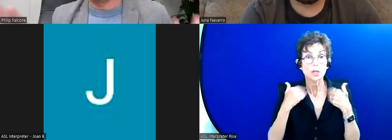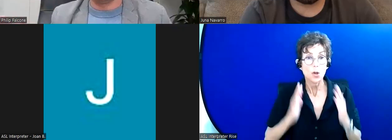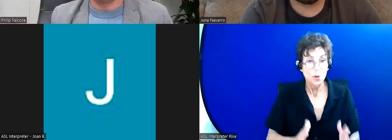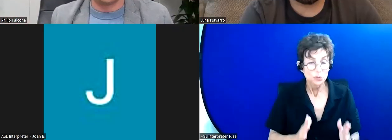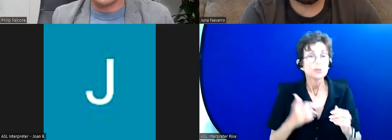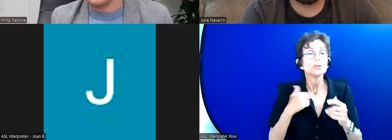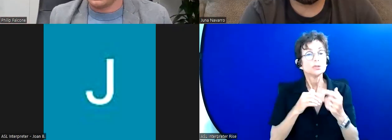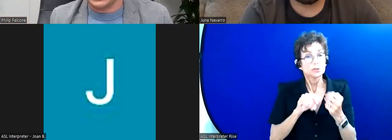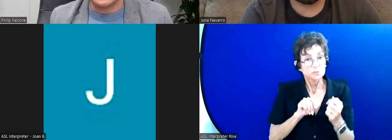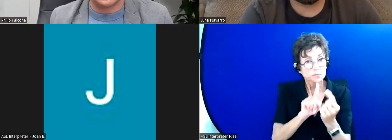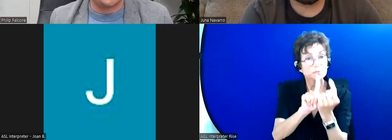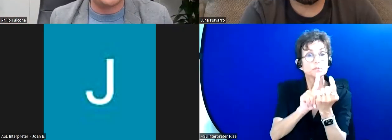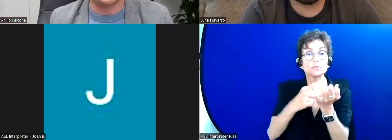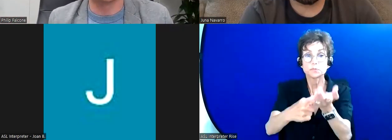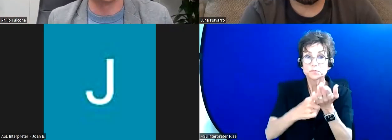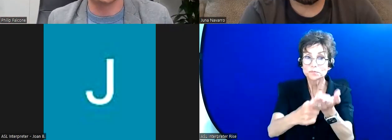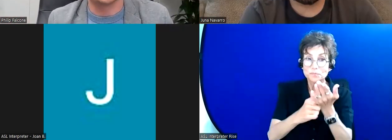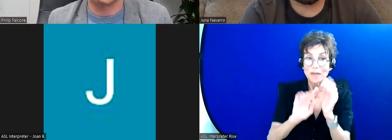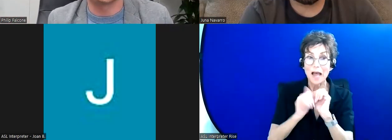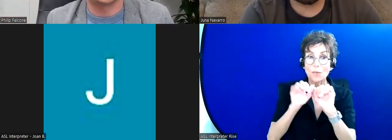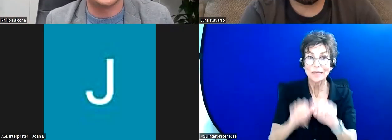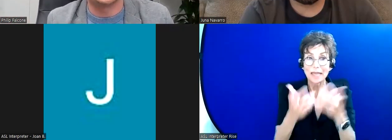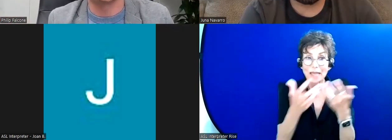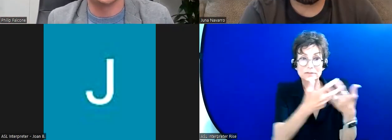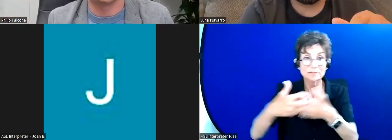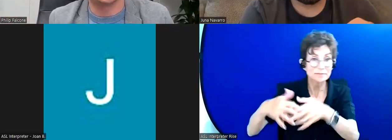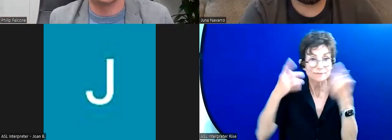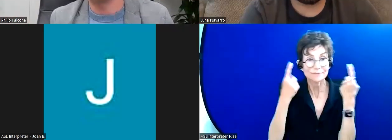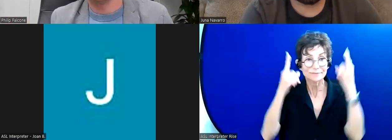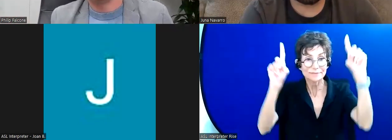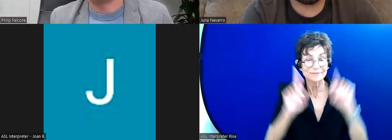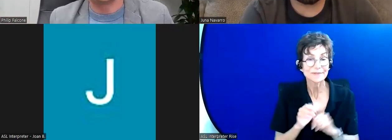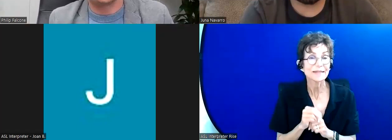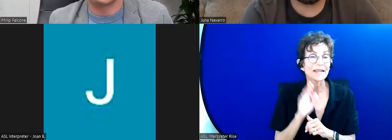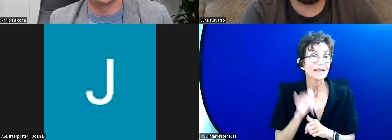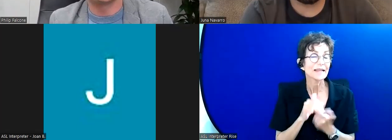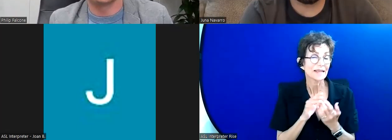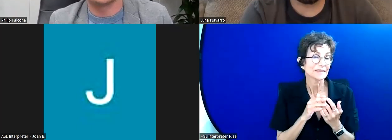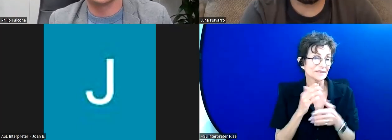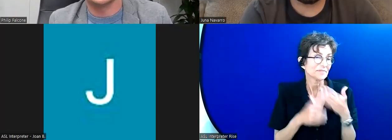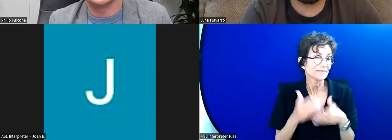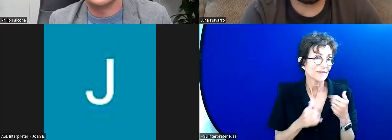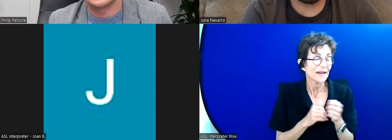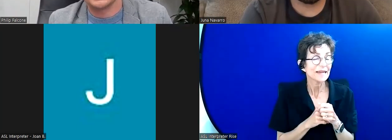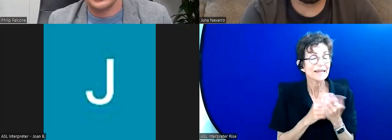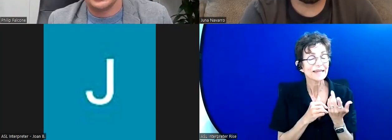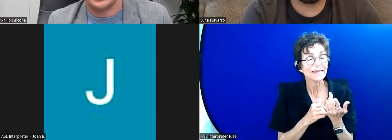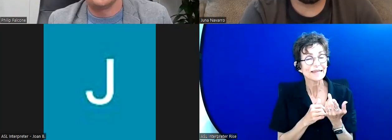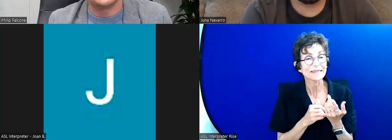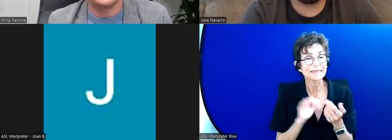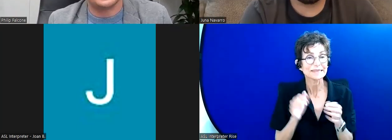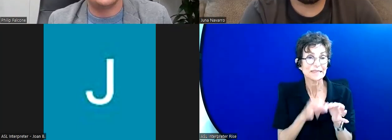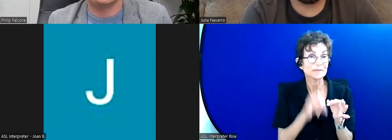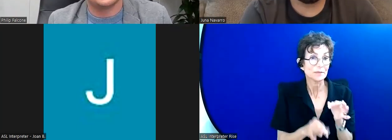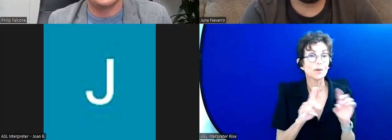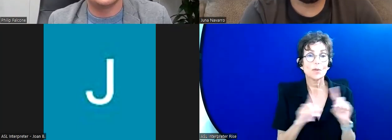that's easy on paper, but it's much more difficult in the kind of nitty gritty day to day. The way we operate through Beautify Riverside is